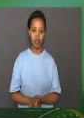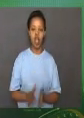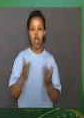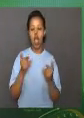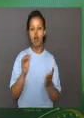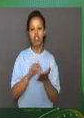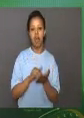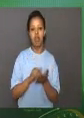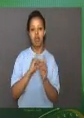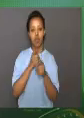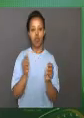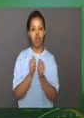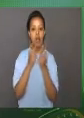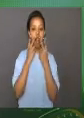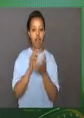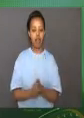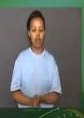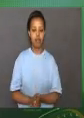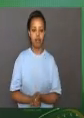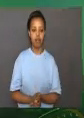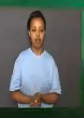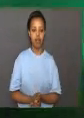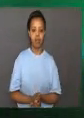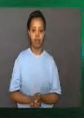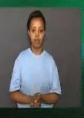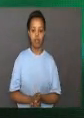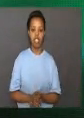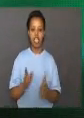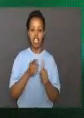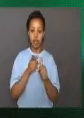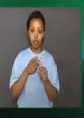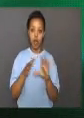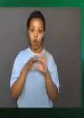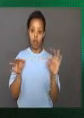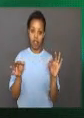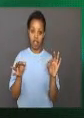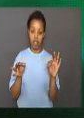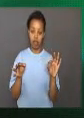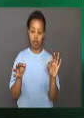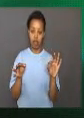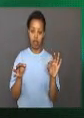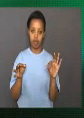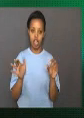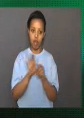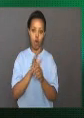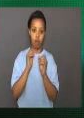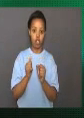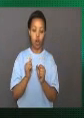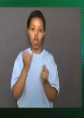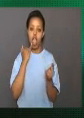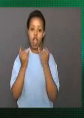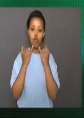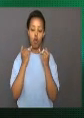us review the answers together. The first sentence should read,